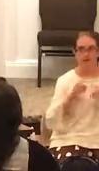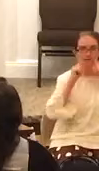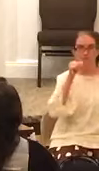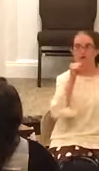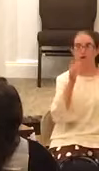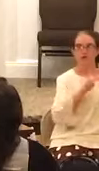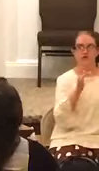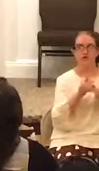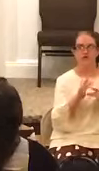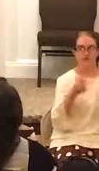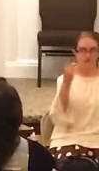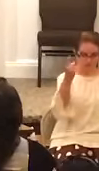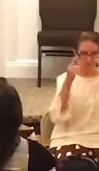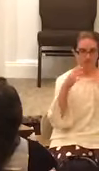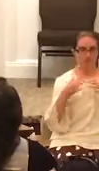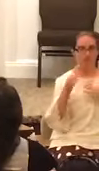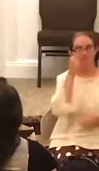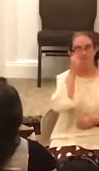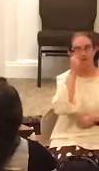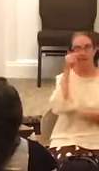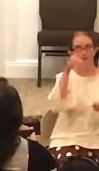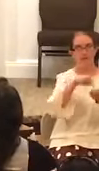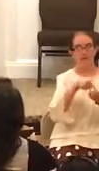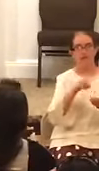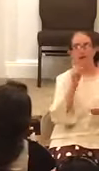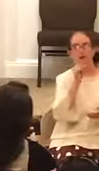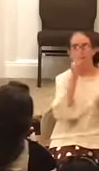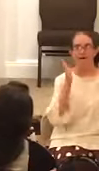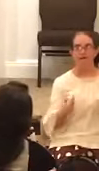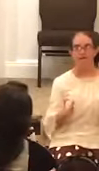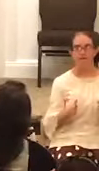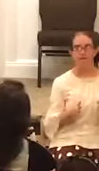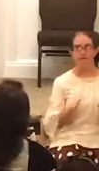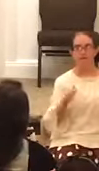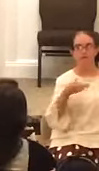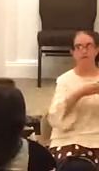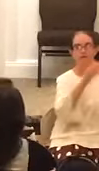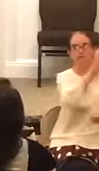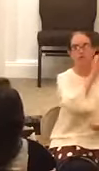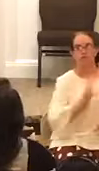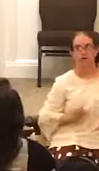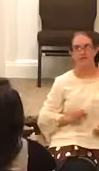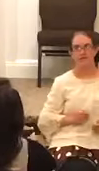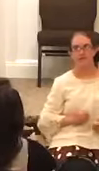that Jesus Christ has come in the flesh. This is a deceiver and an antichrist.